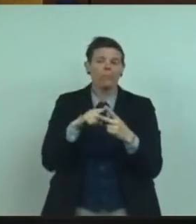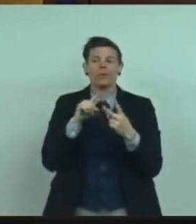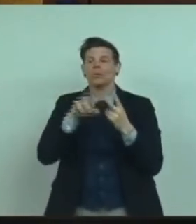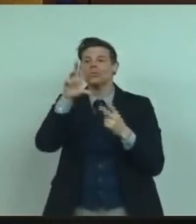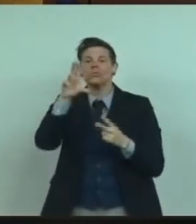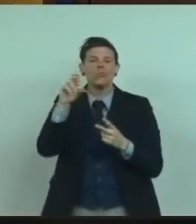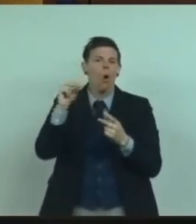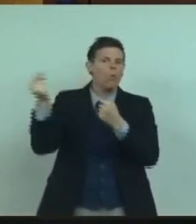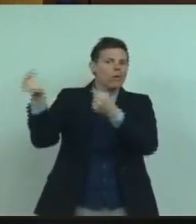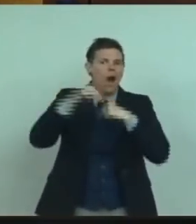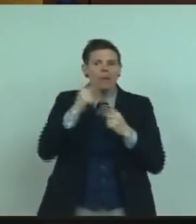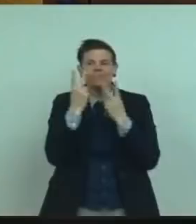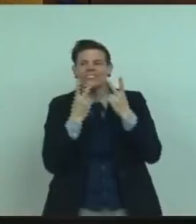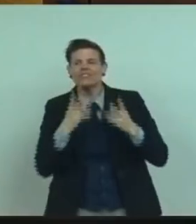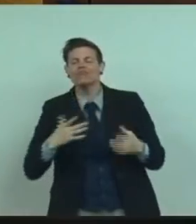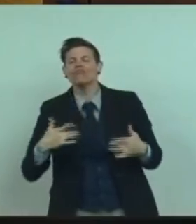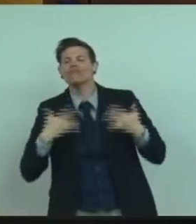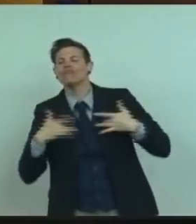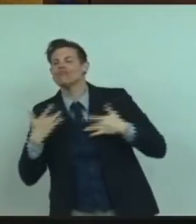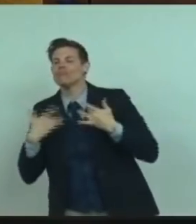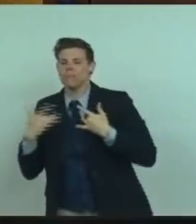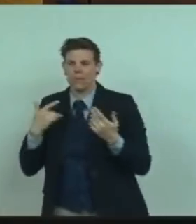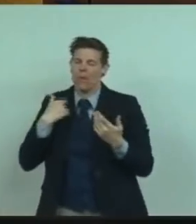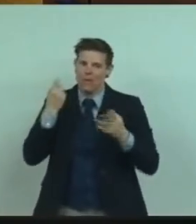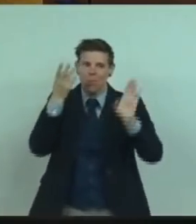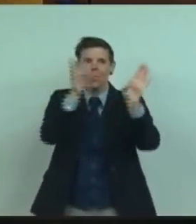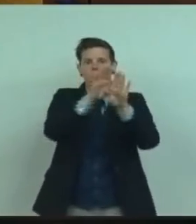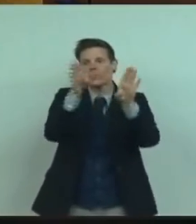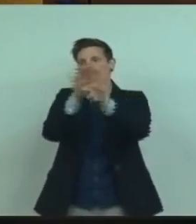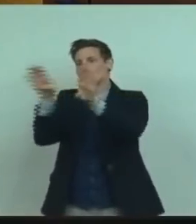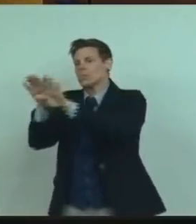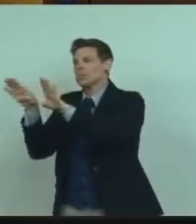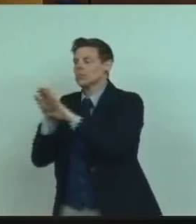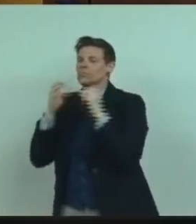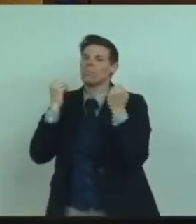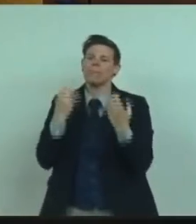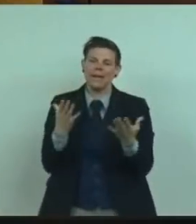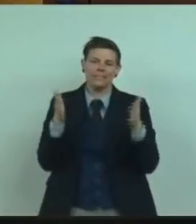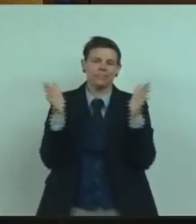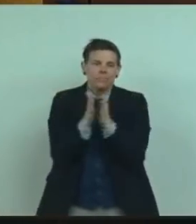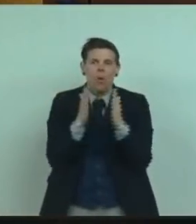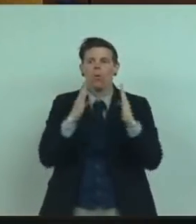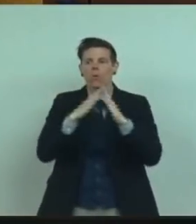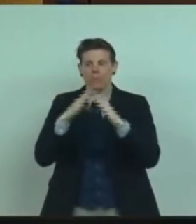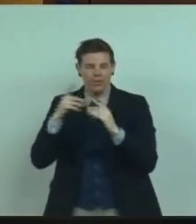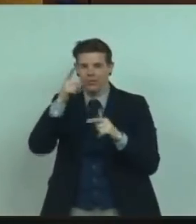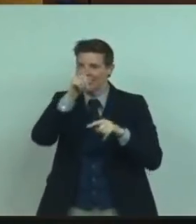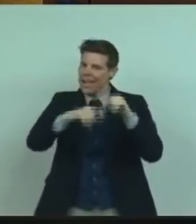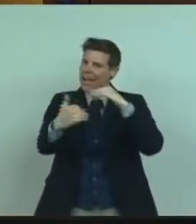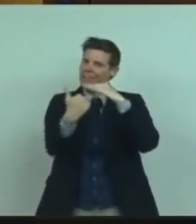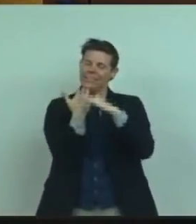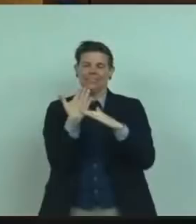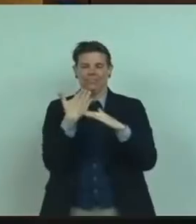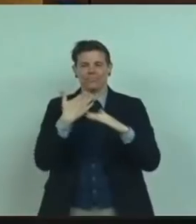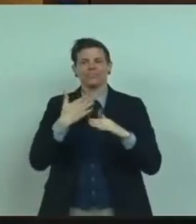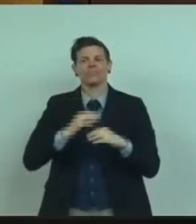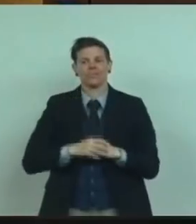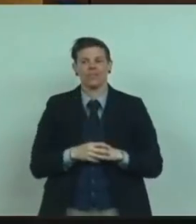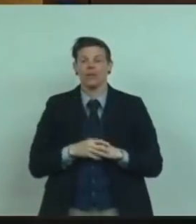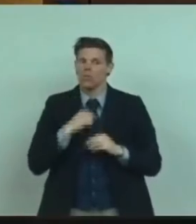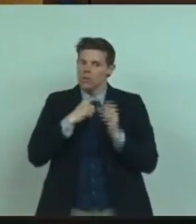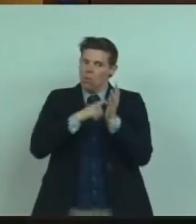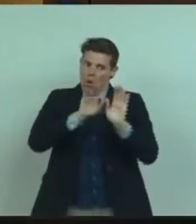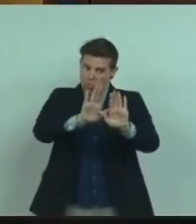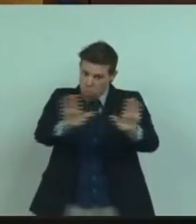to some smaller communities with their support and permission, then we're looking at maybe developing those